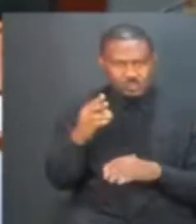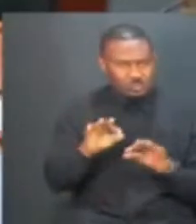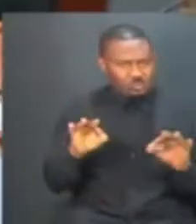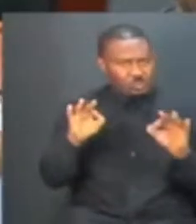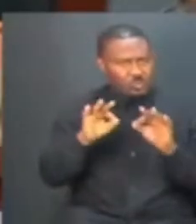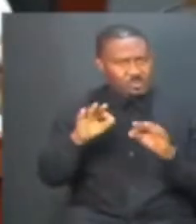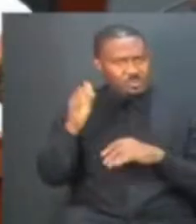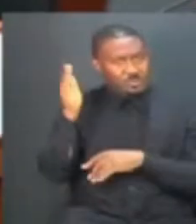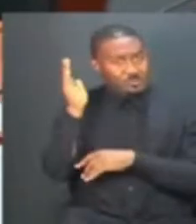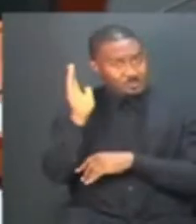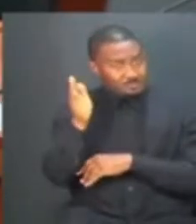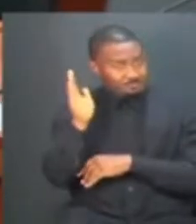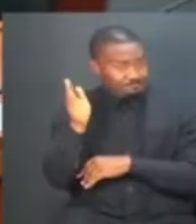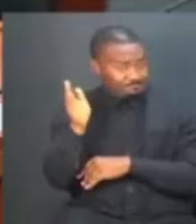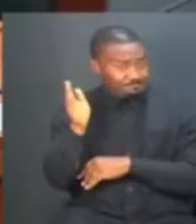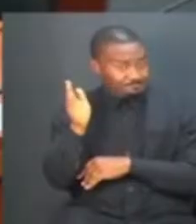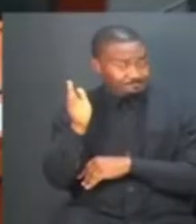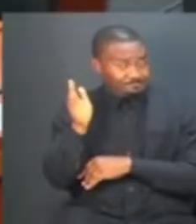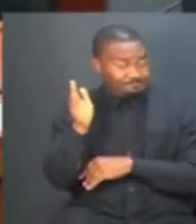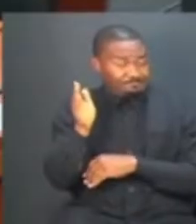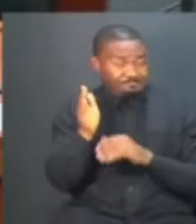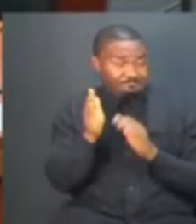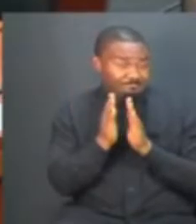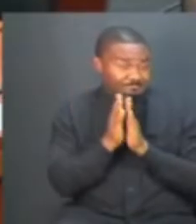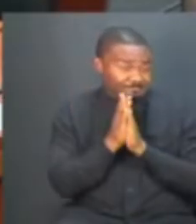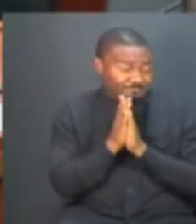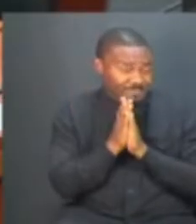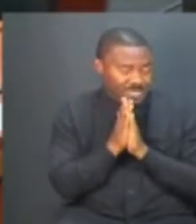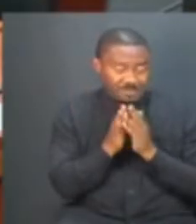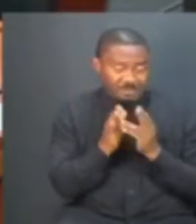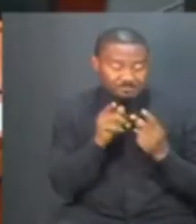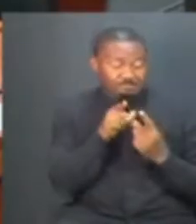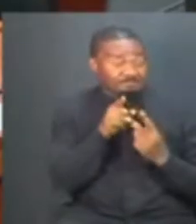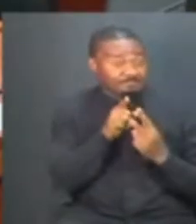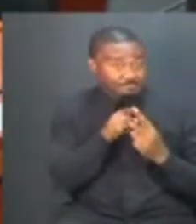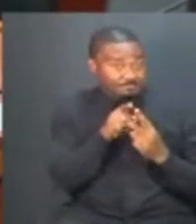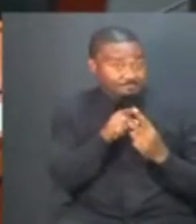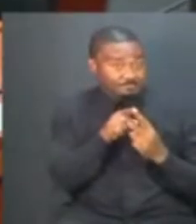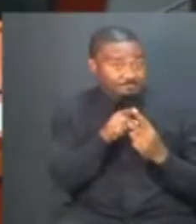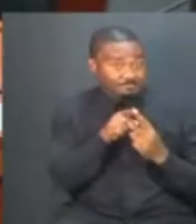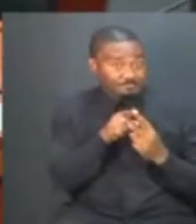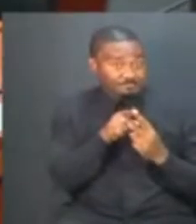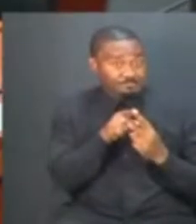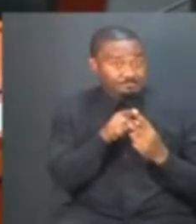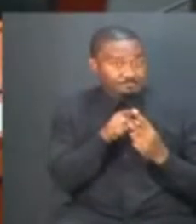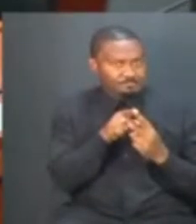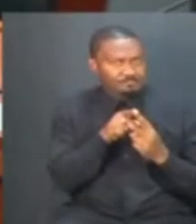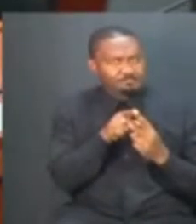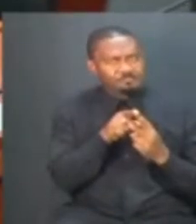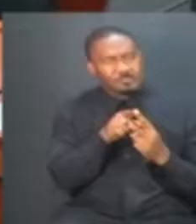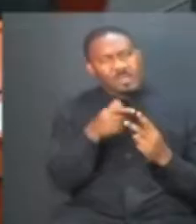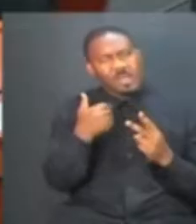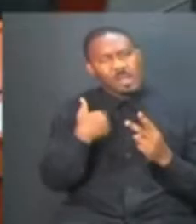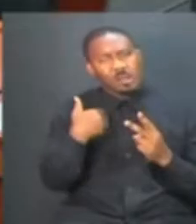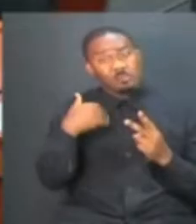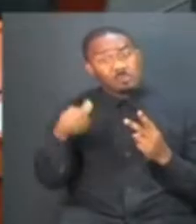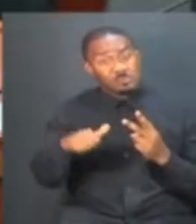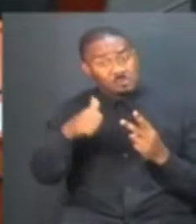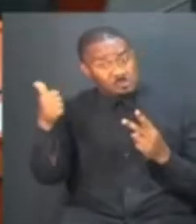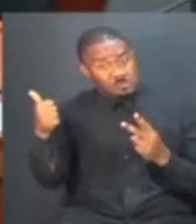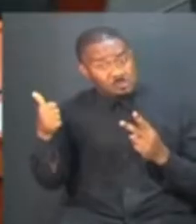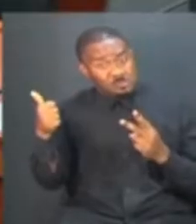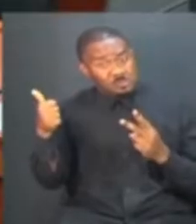Speaker, my prayer is that we'll take the first one, and then there is one that